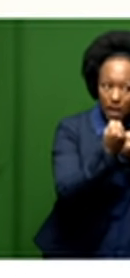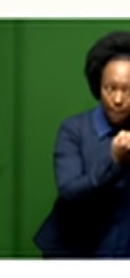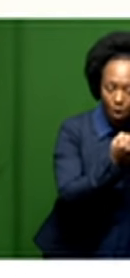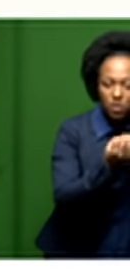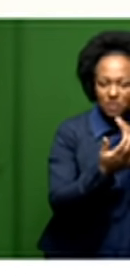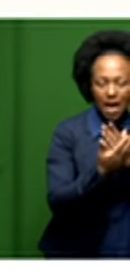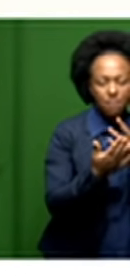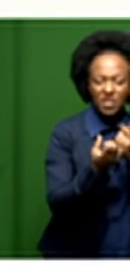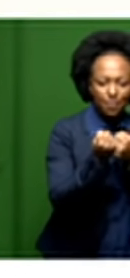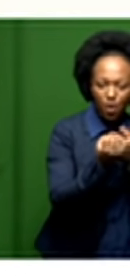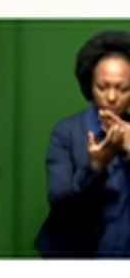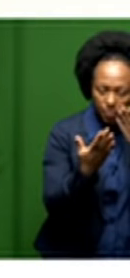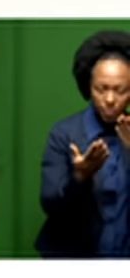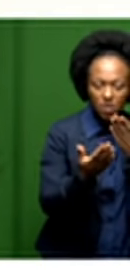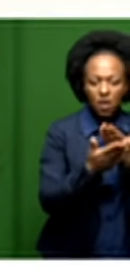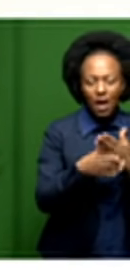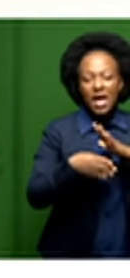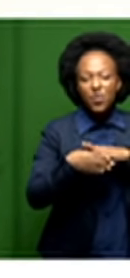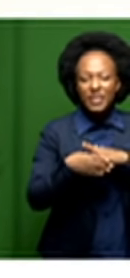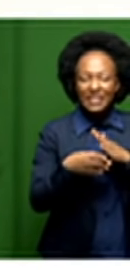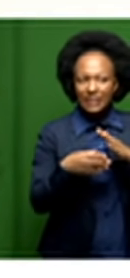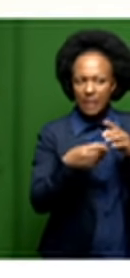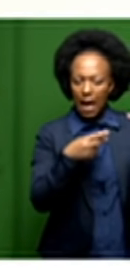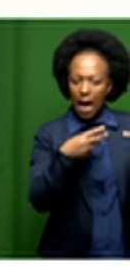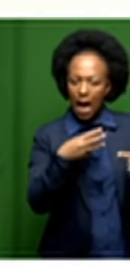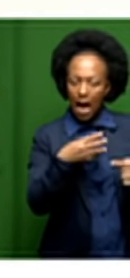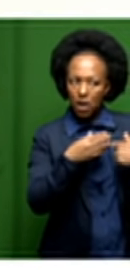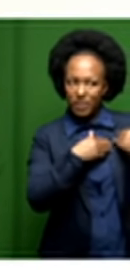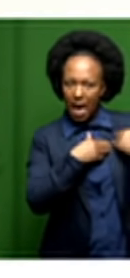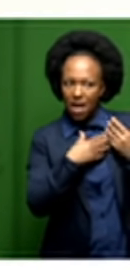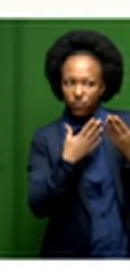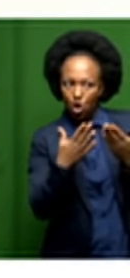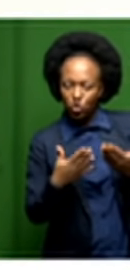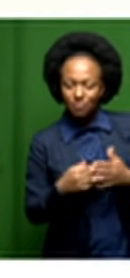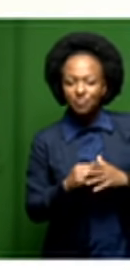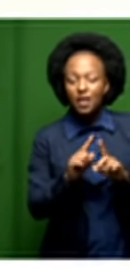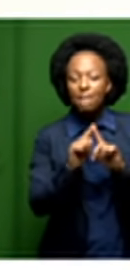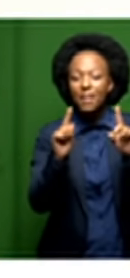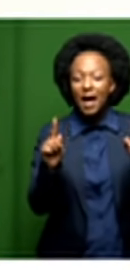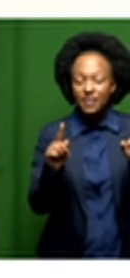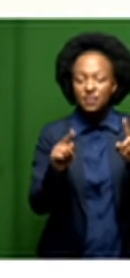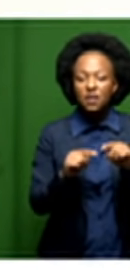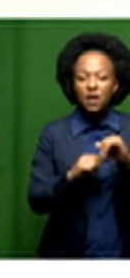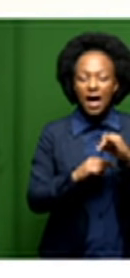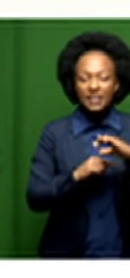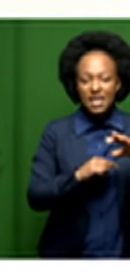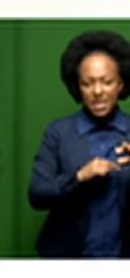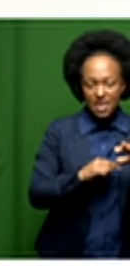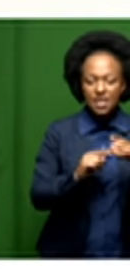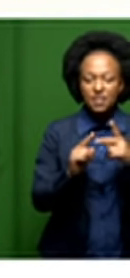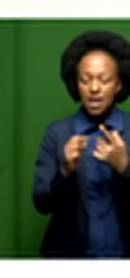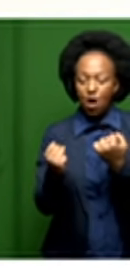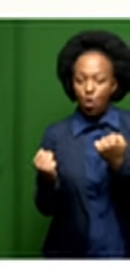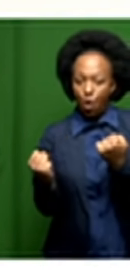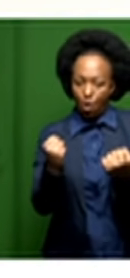a number of reasons in order to put themselves on a safe side. But indeed, the IEC and the courts